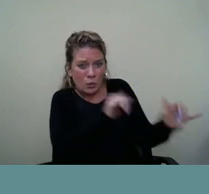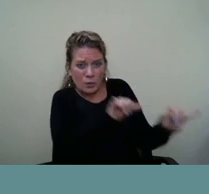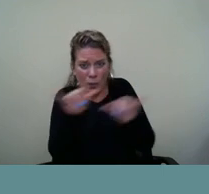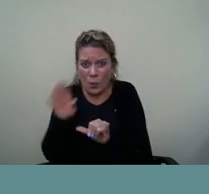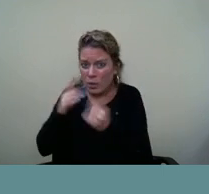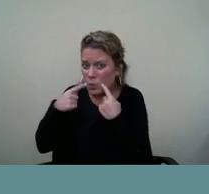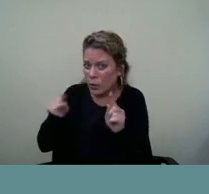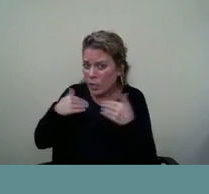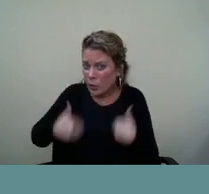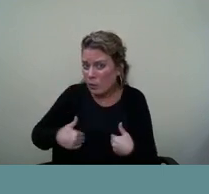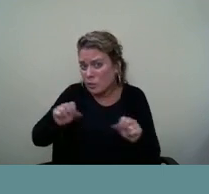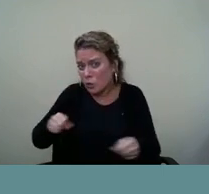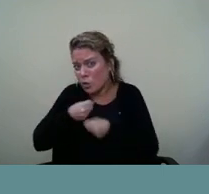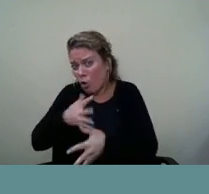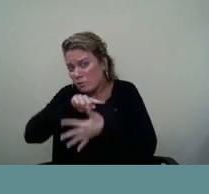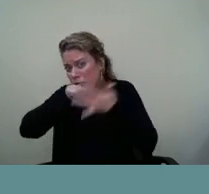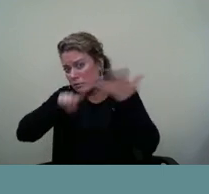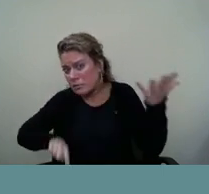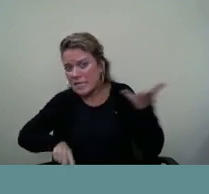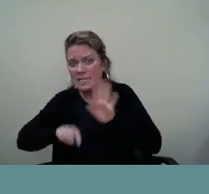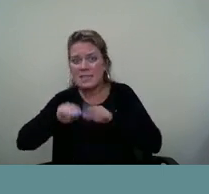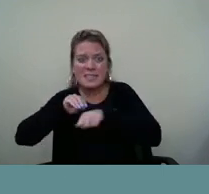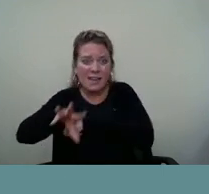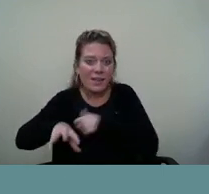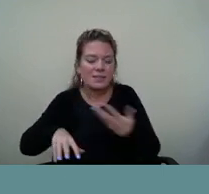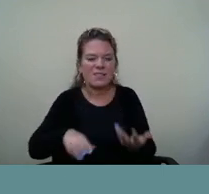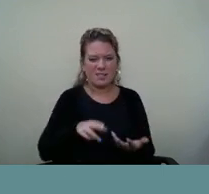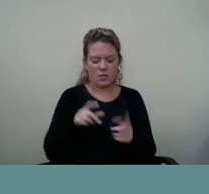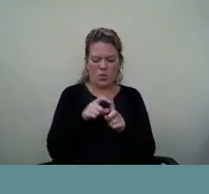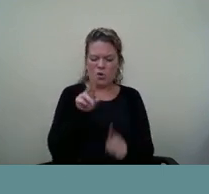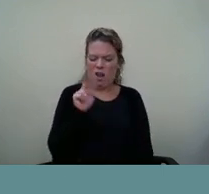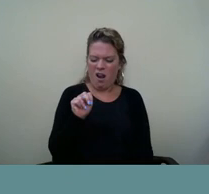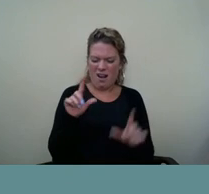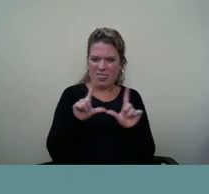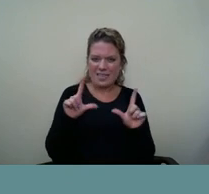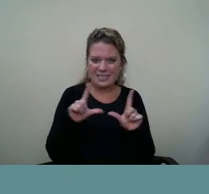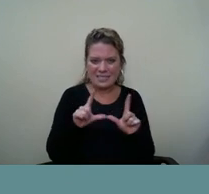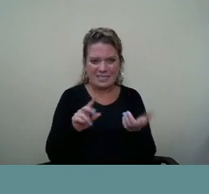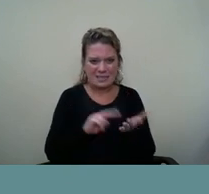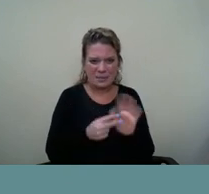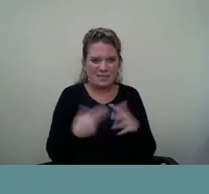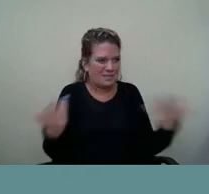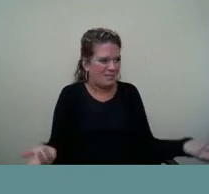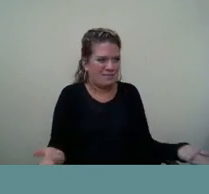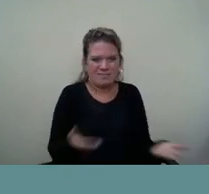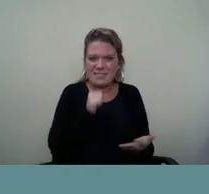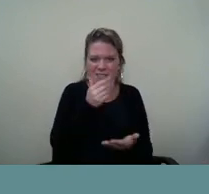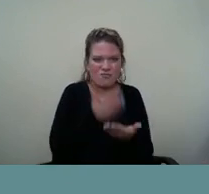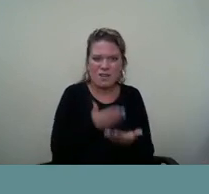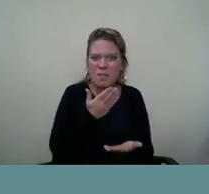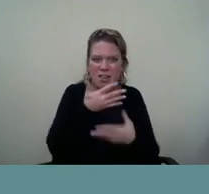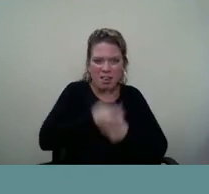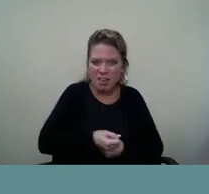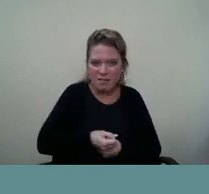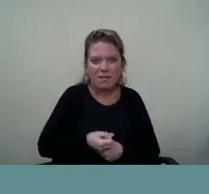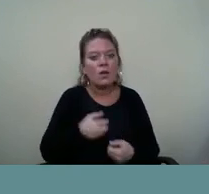all of these weird, crazy side effects, right? Unlicensed, shutting down the credibility of whatever the clinical trials are about.